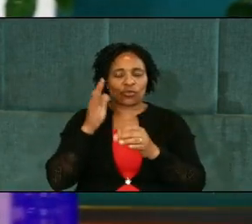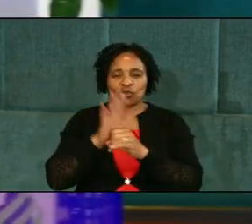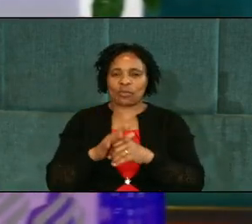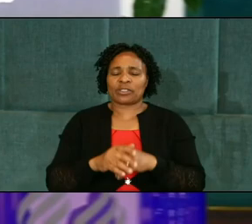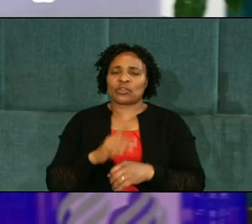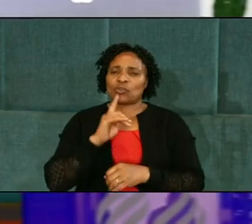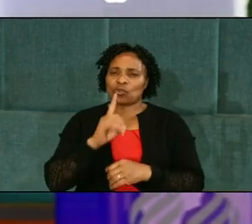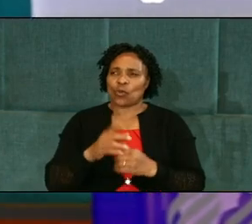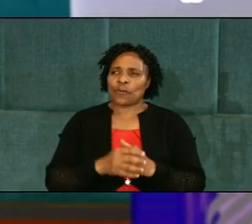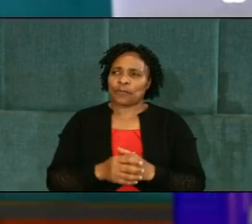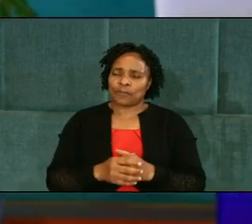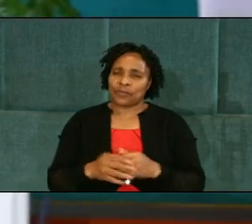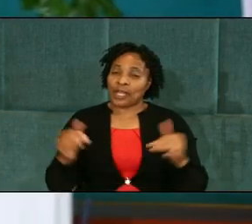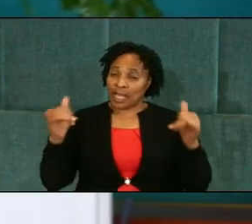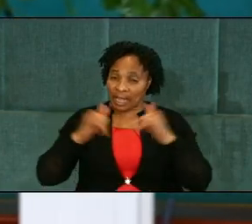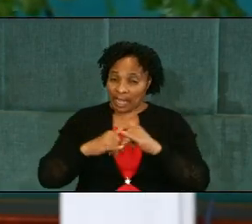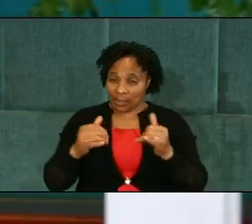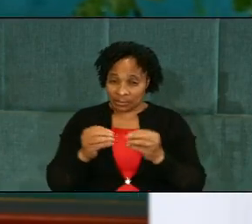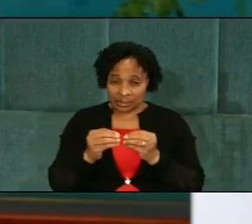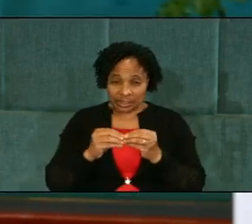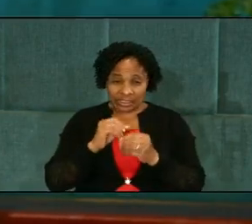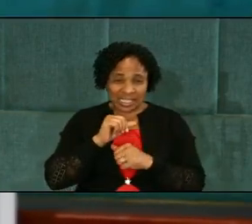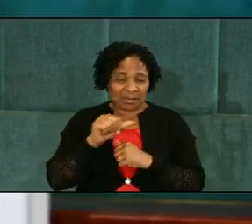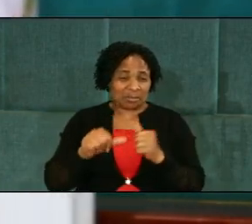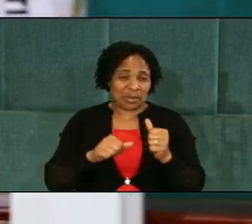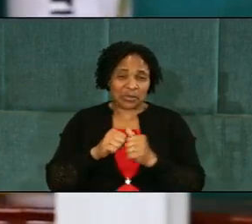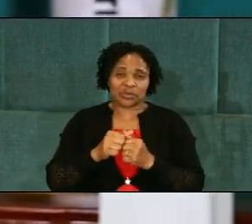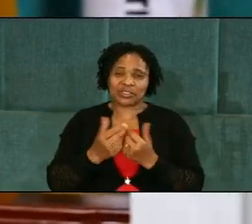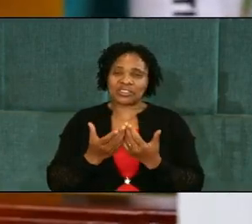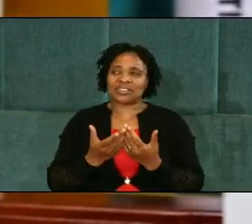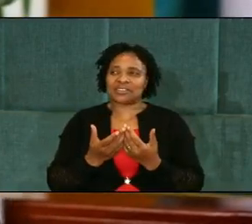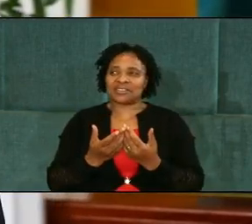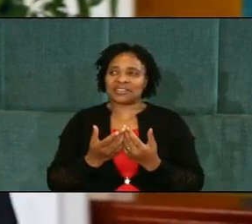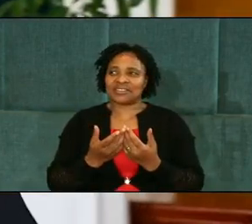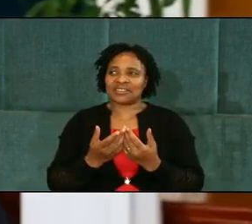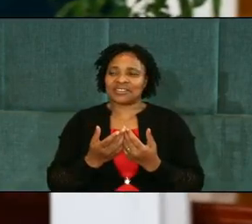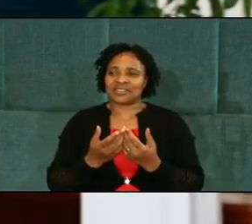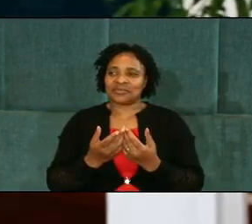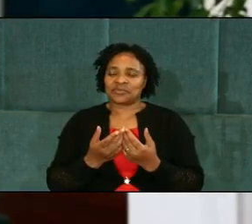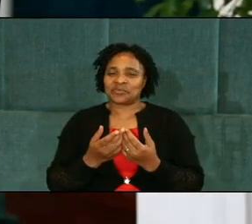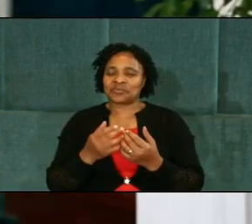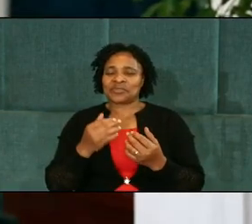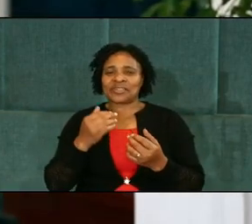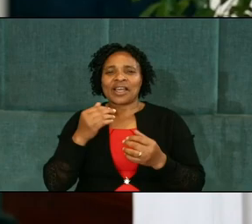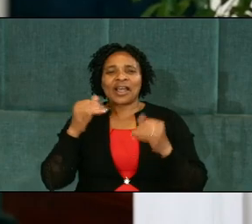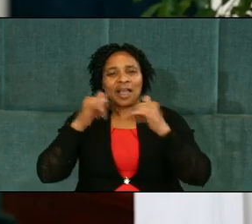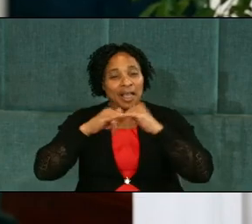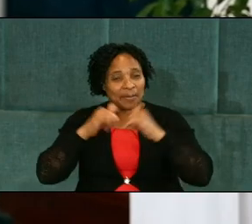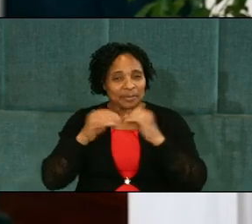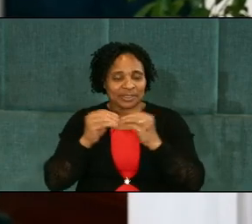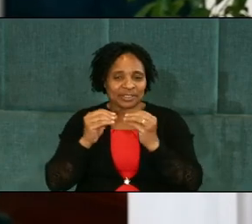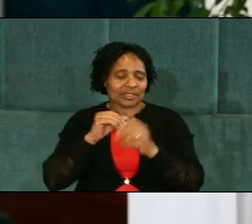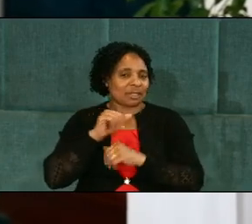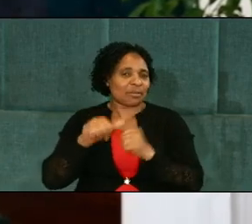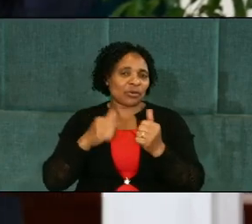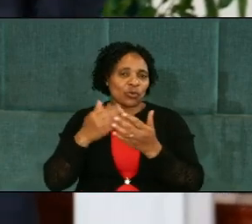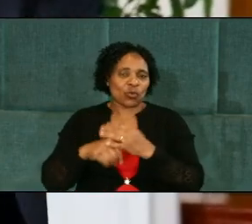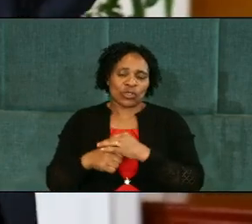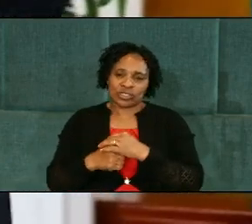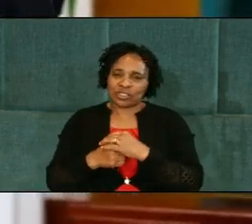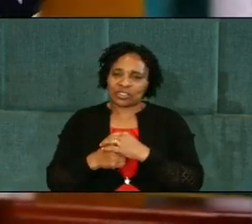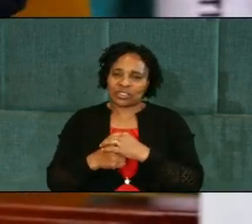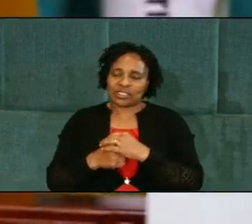So camp meeting is about, thank you guys, that sounds good. Camp meeting is about us